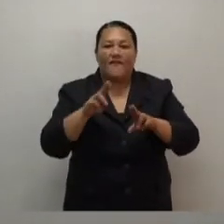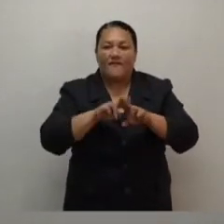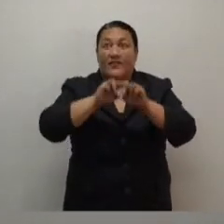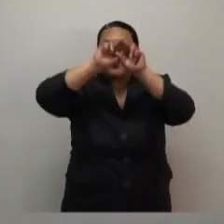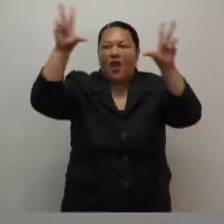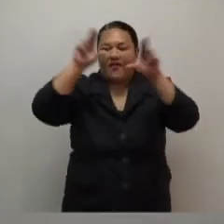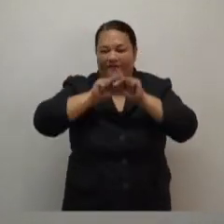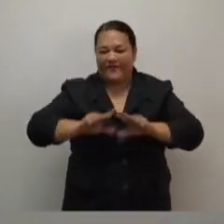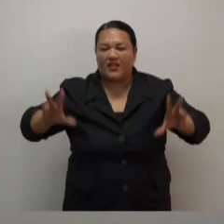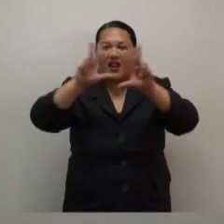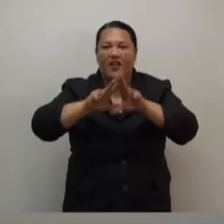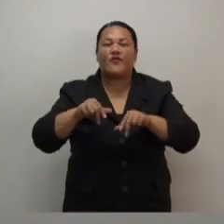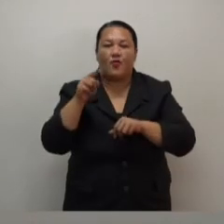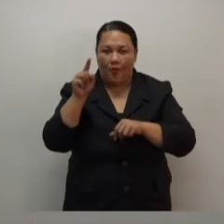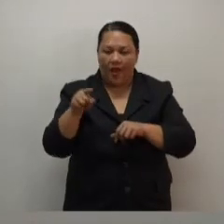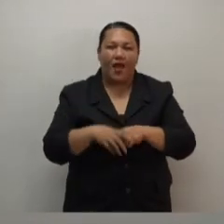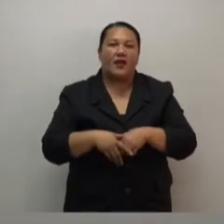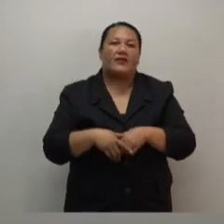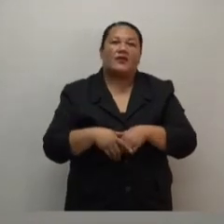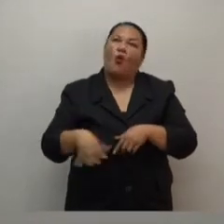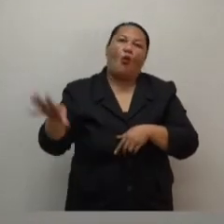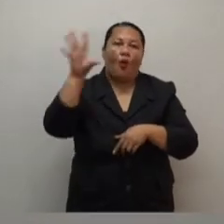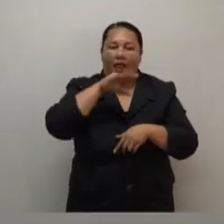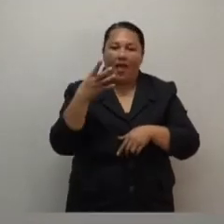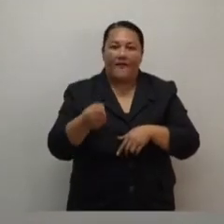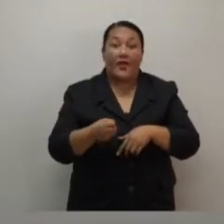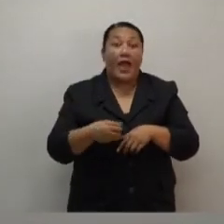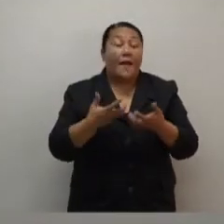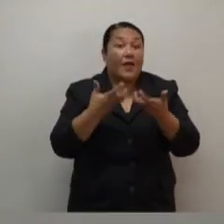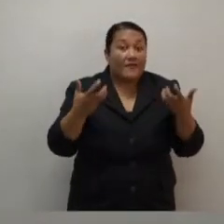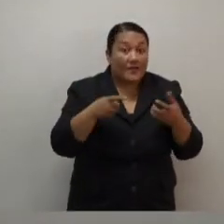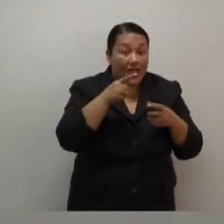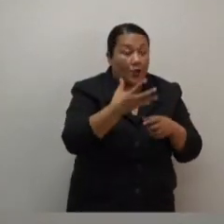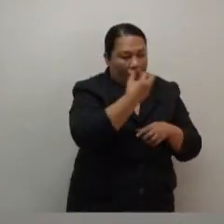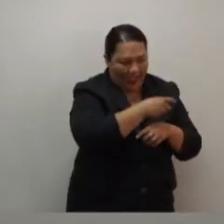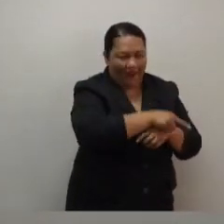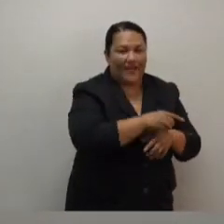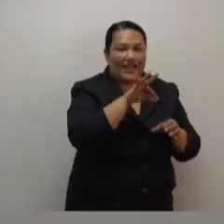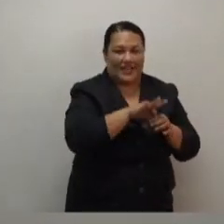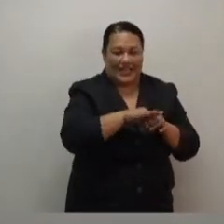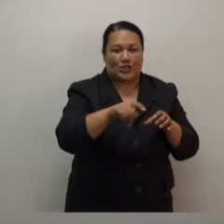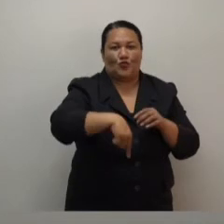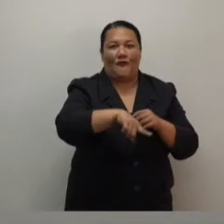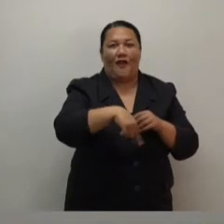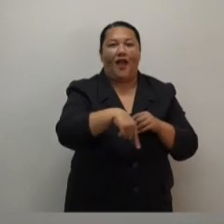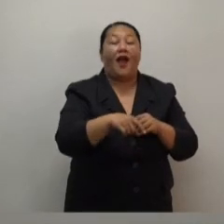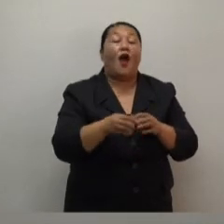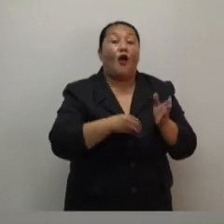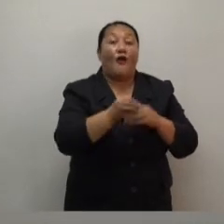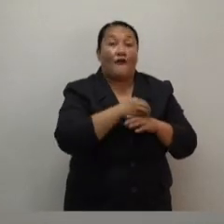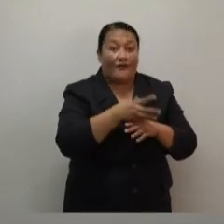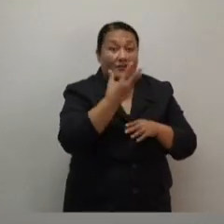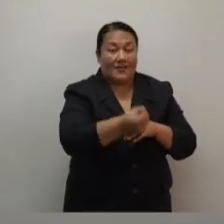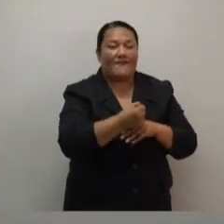offices. Apart from that, of course, we have the Fijian Elections Office, and we have some details also. For example, they've set